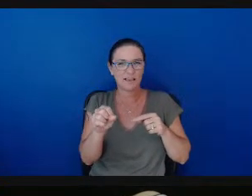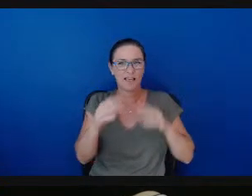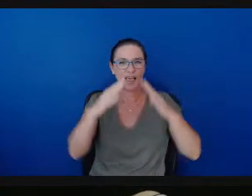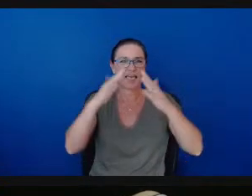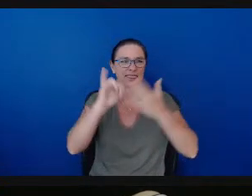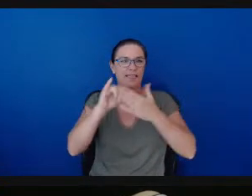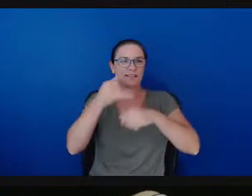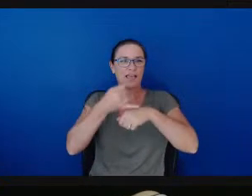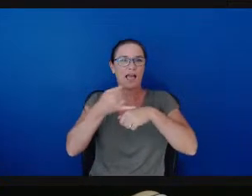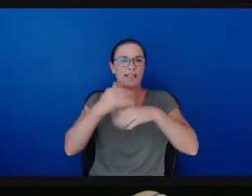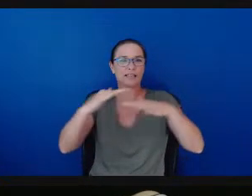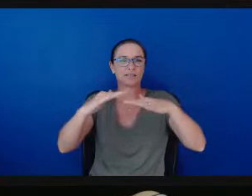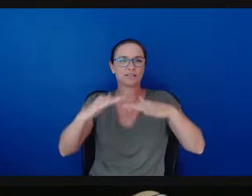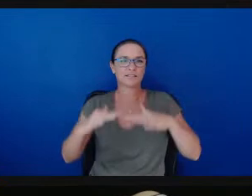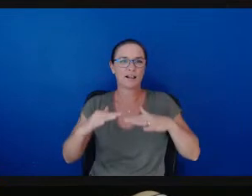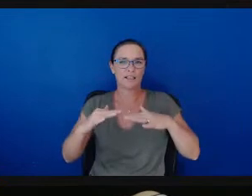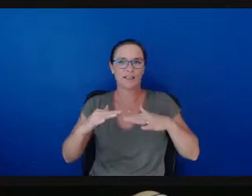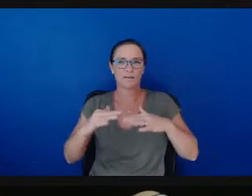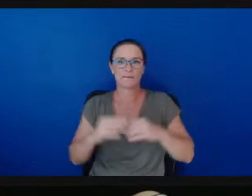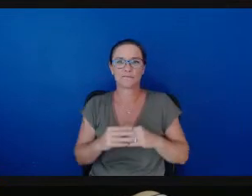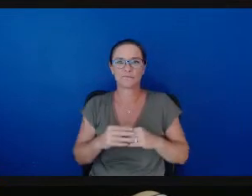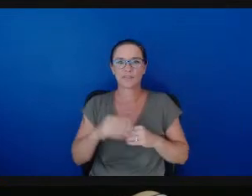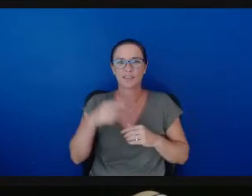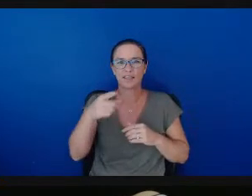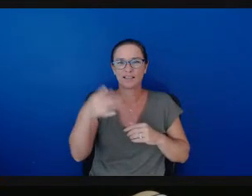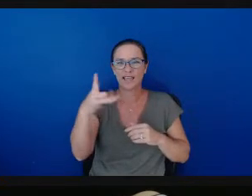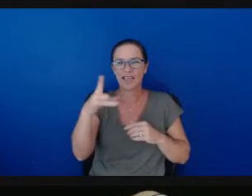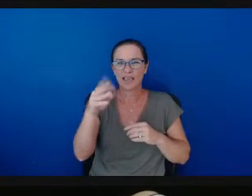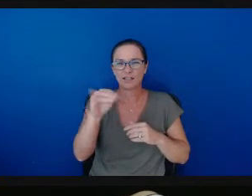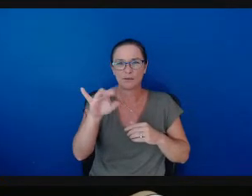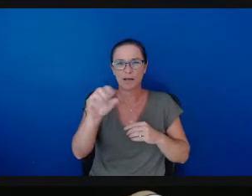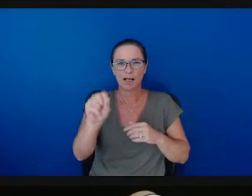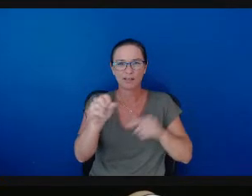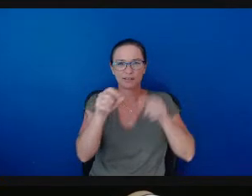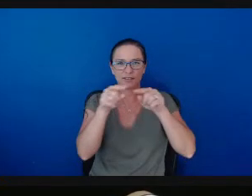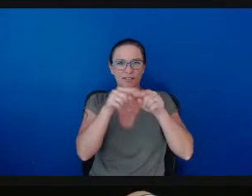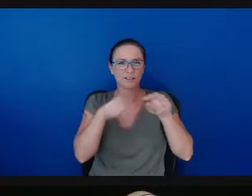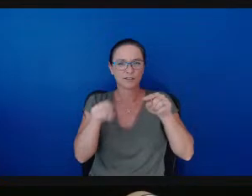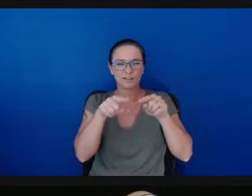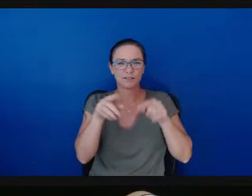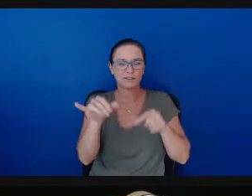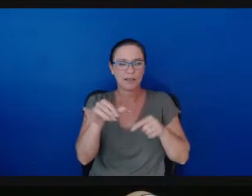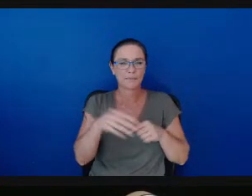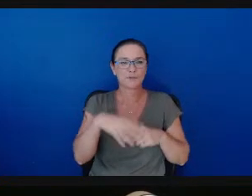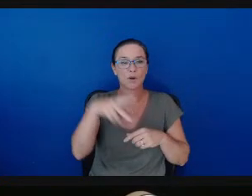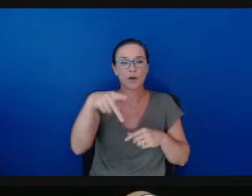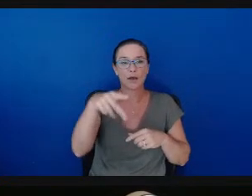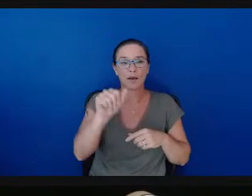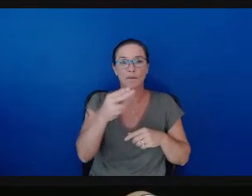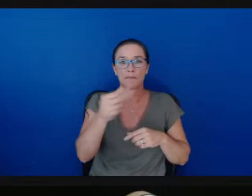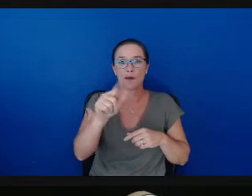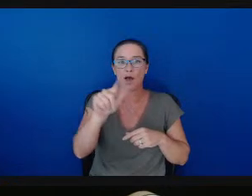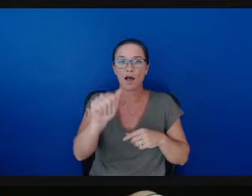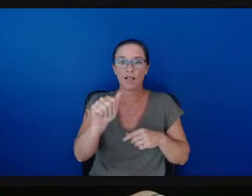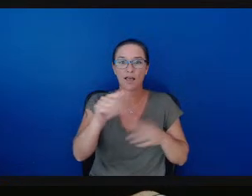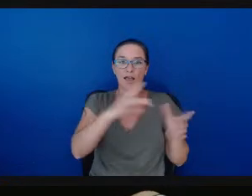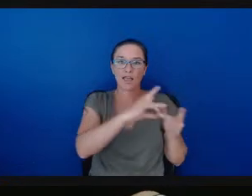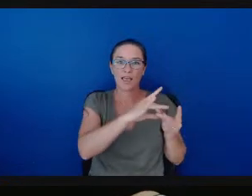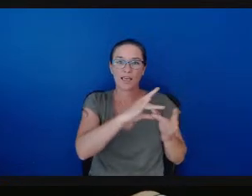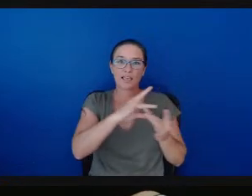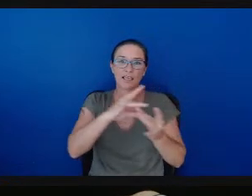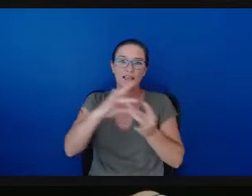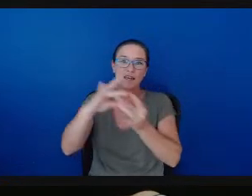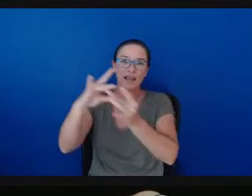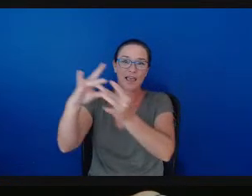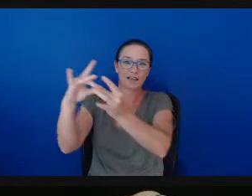one, 19 miles deep also. That's part of that conduit, right? So these deep earthquakes in Pahala are thought to connect to Kilauea's magma